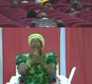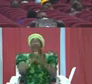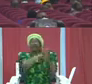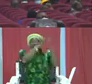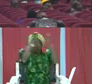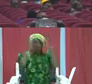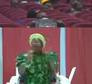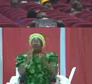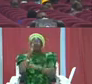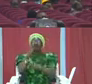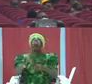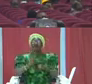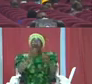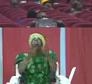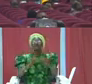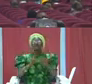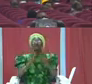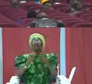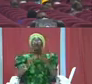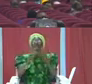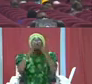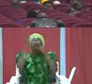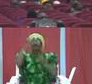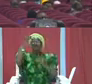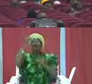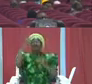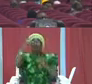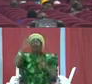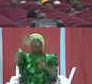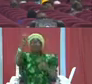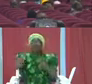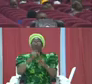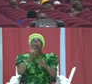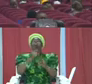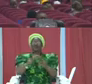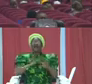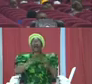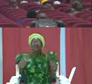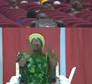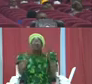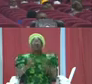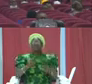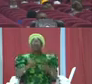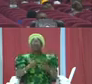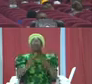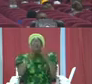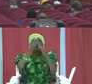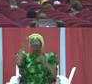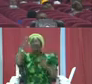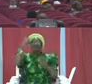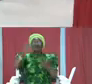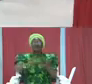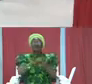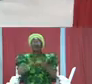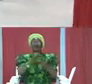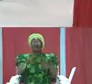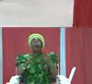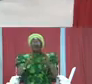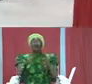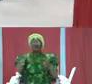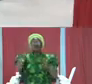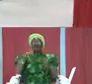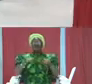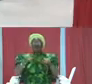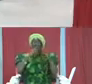Almighty God, I want to thank you for your word. I want to thank you for these people who have responded to the